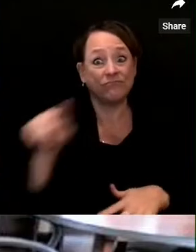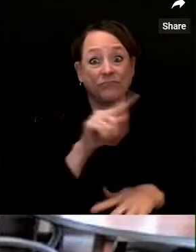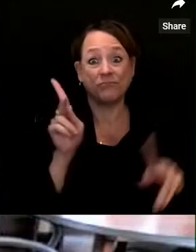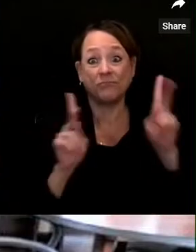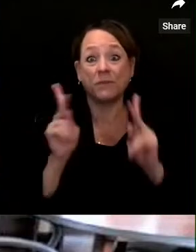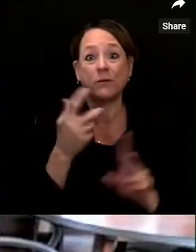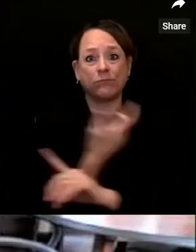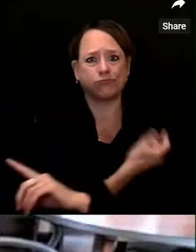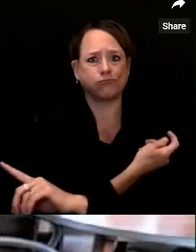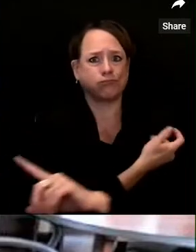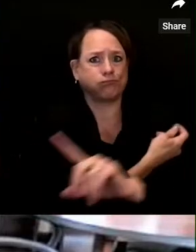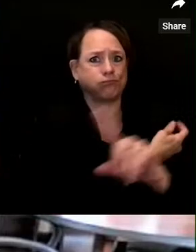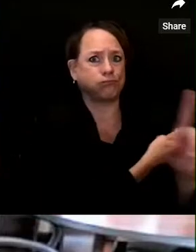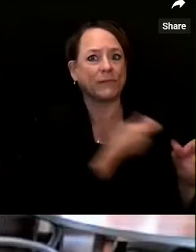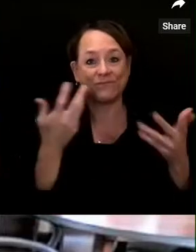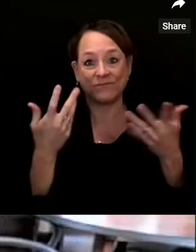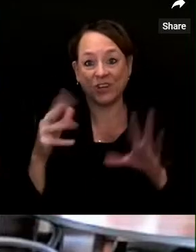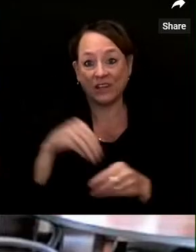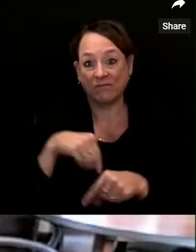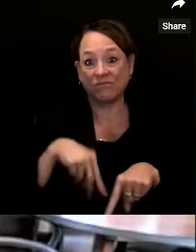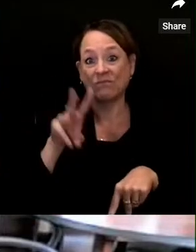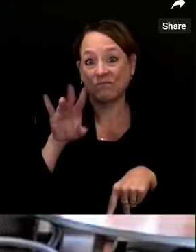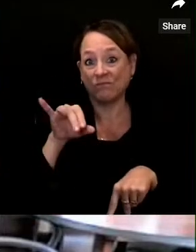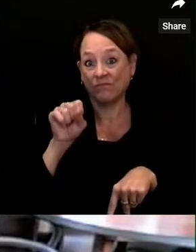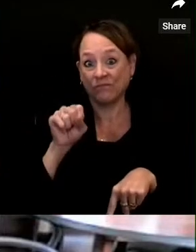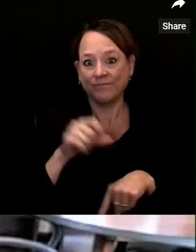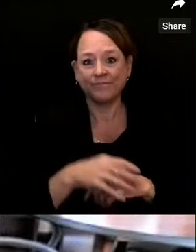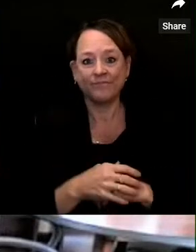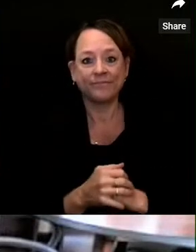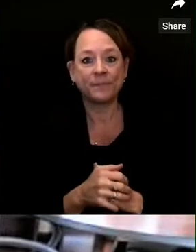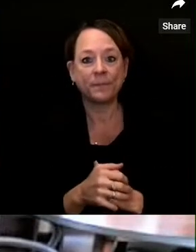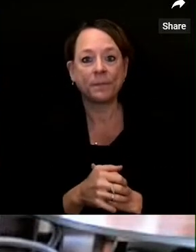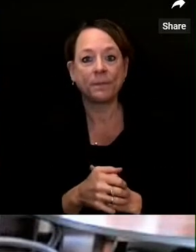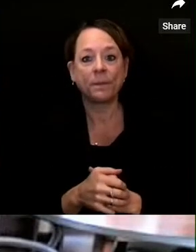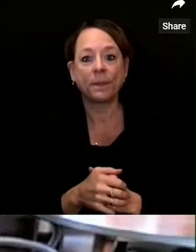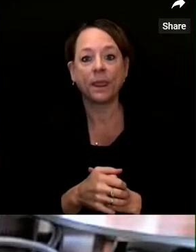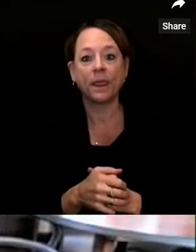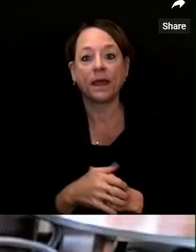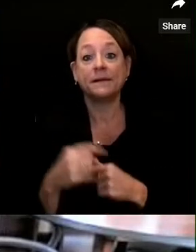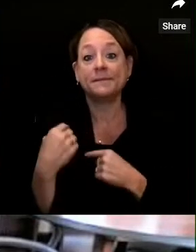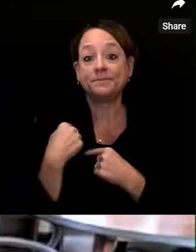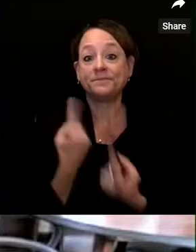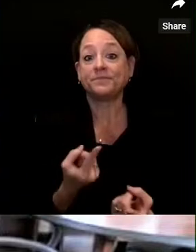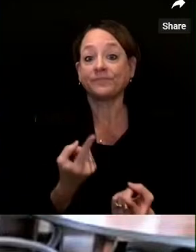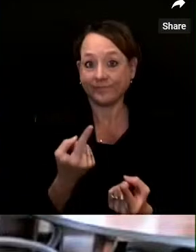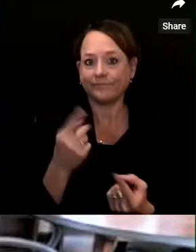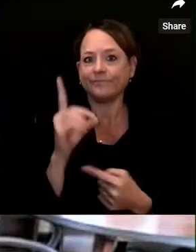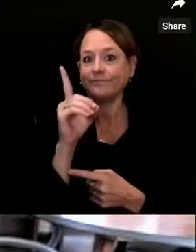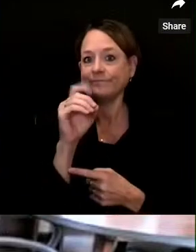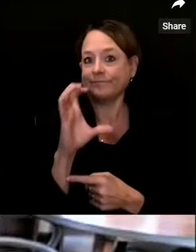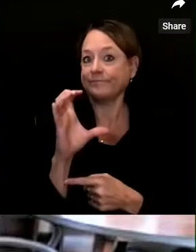we began our vaccination efforts just last December. And that means that more than